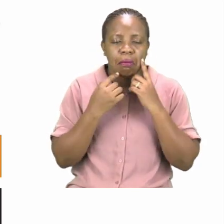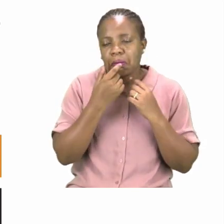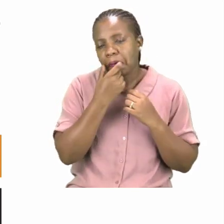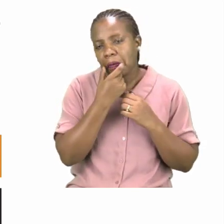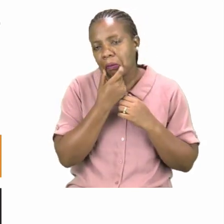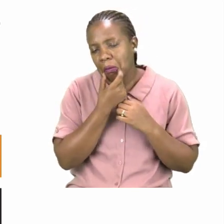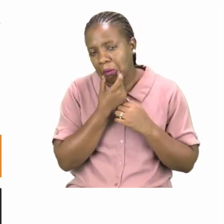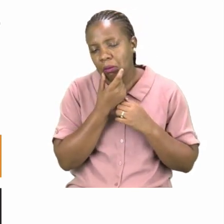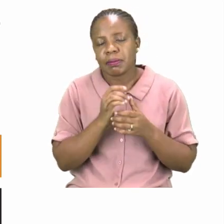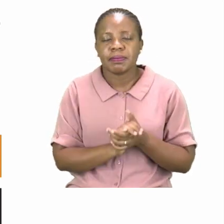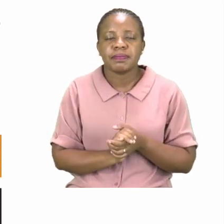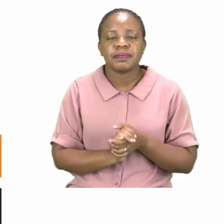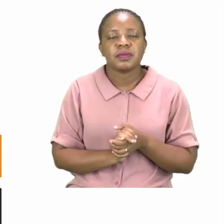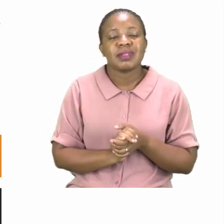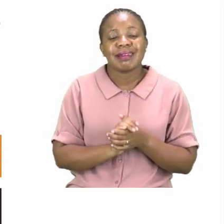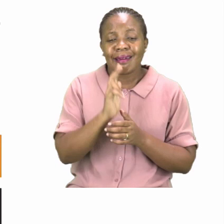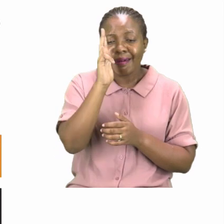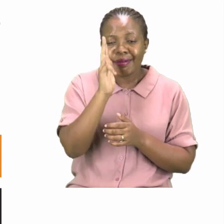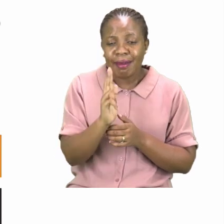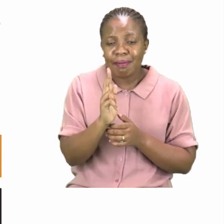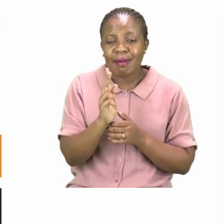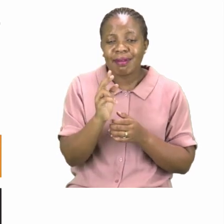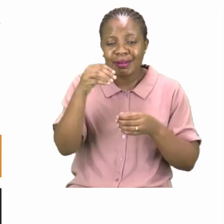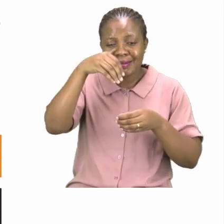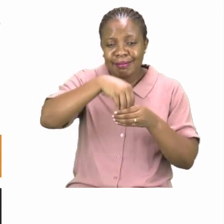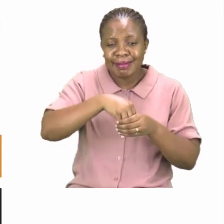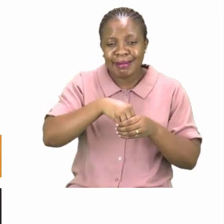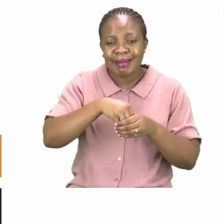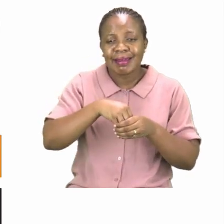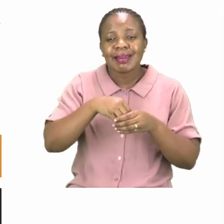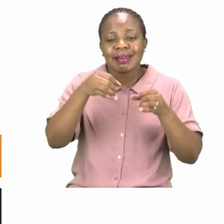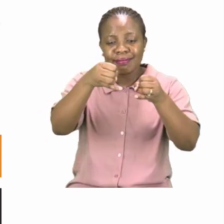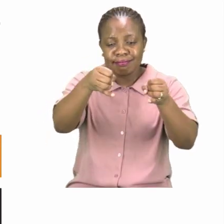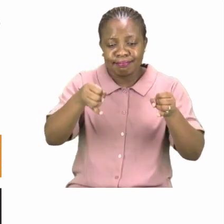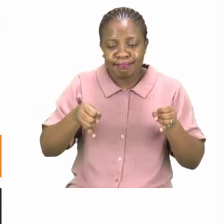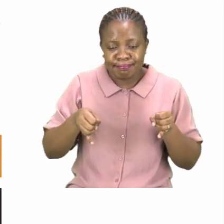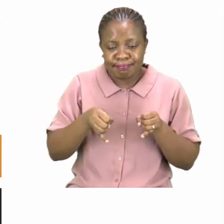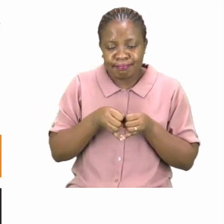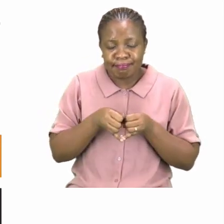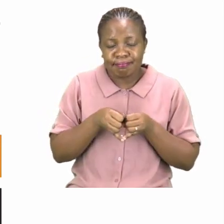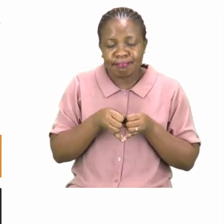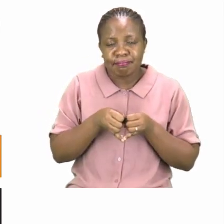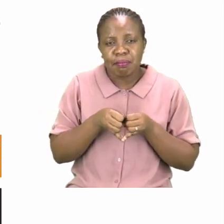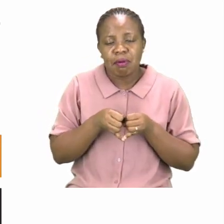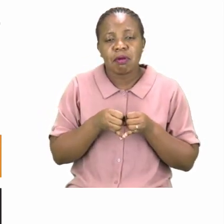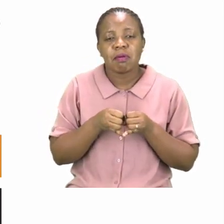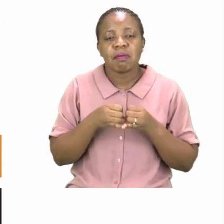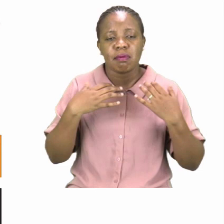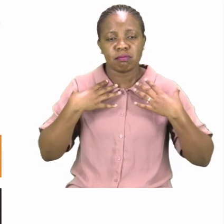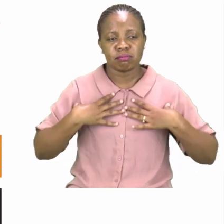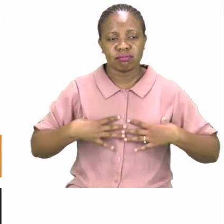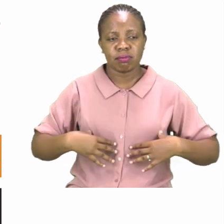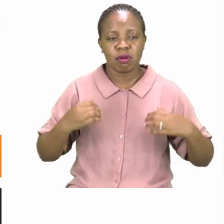is dressed up in a beautiful outfit. For men, it can be a suit, and for women, it can be a